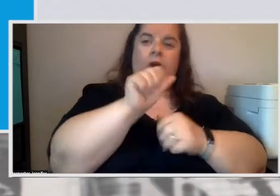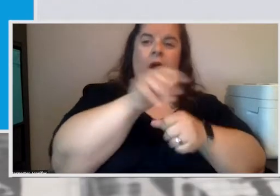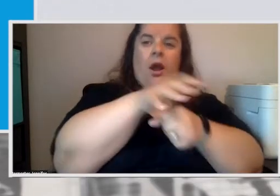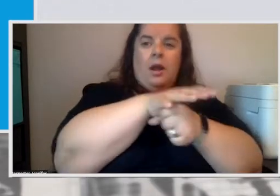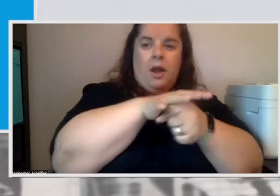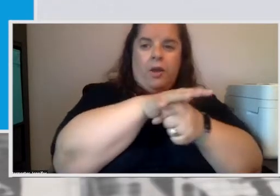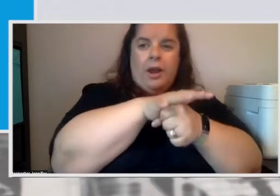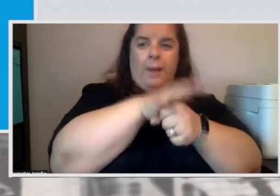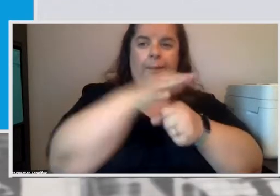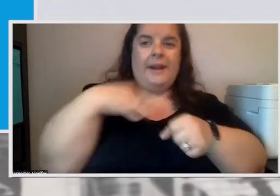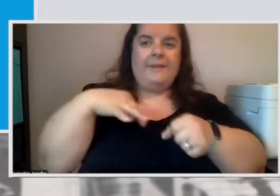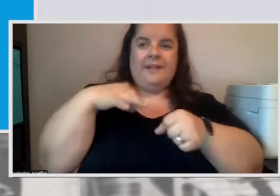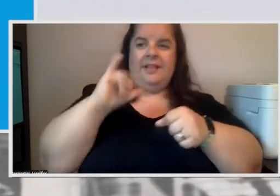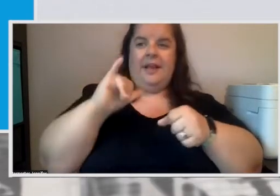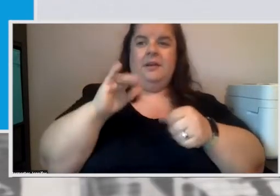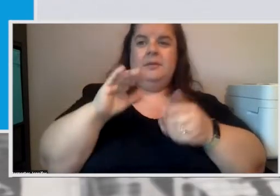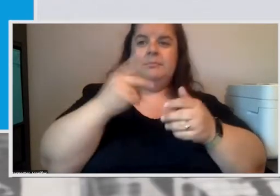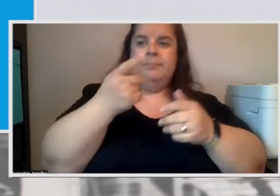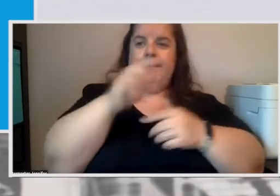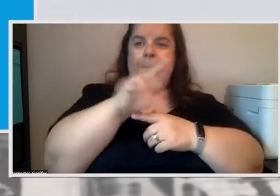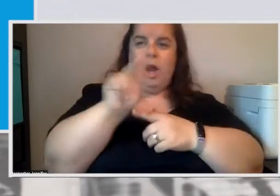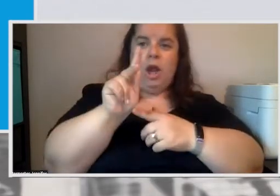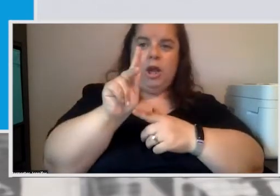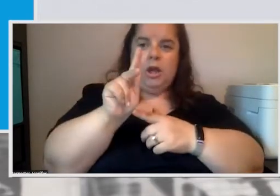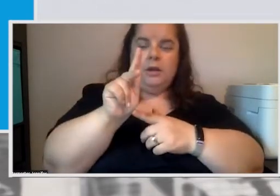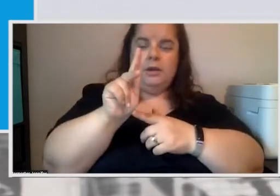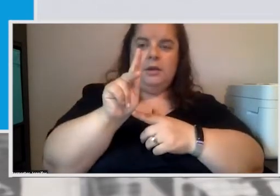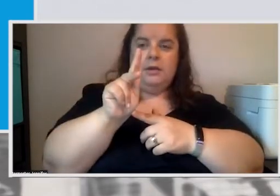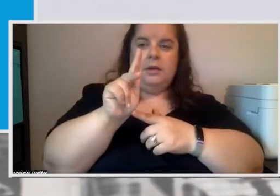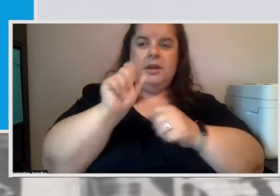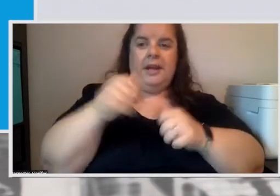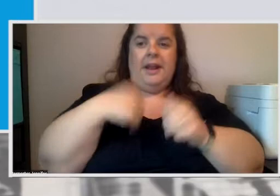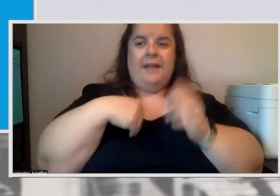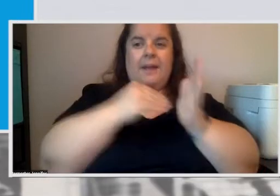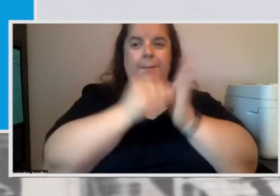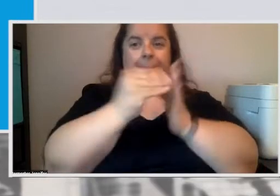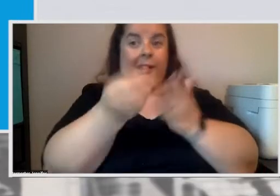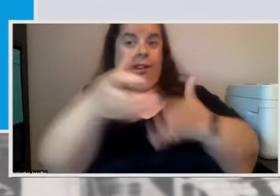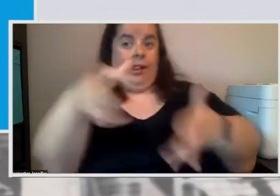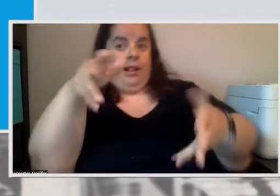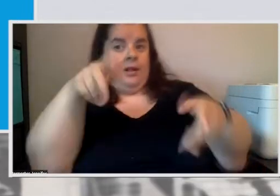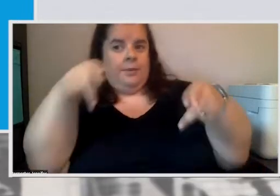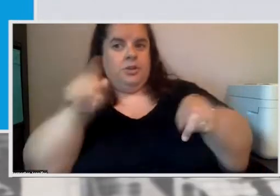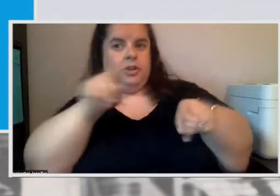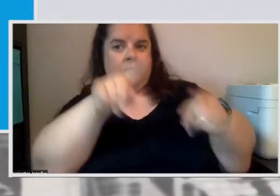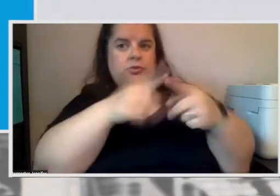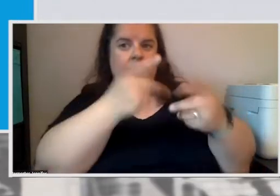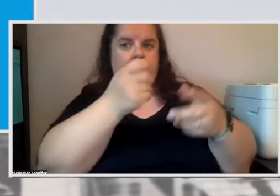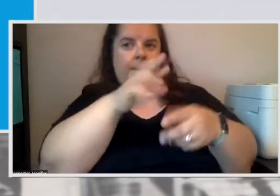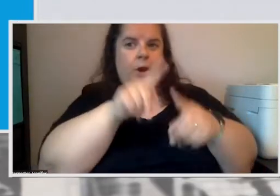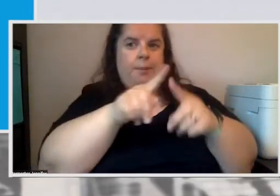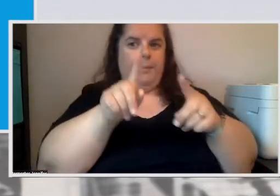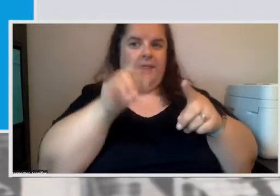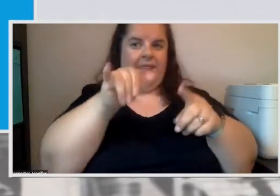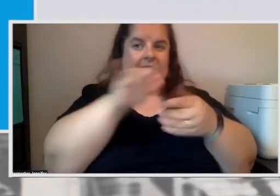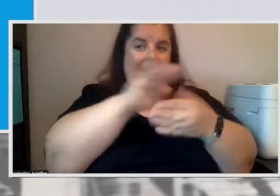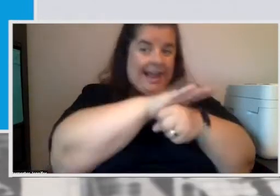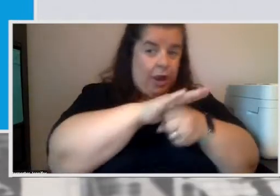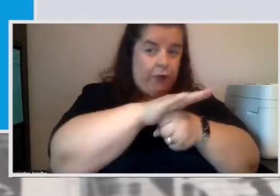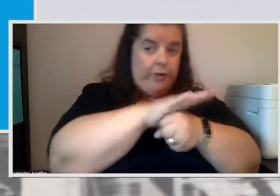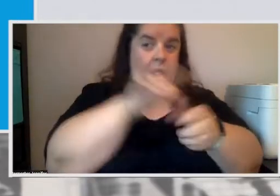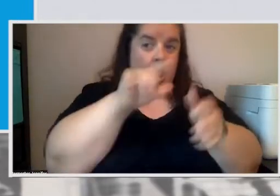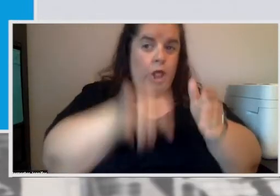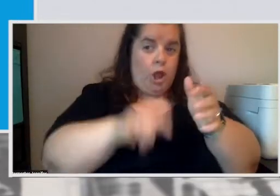neighborhood park, right? So you could have a millionaire go to that park, but if it's in a neighborhood that's low income, and we can prove